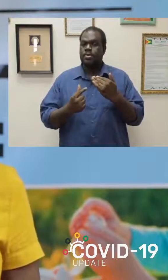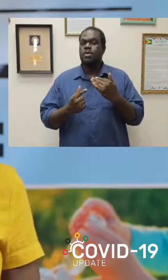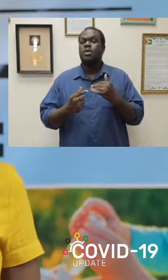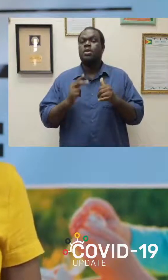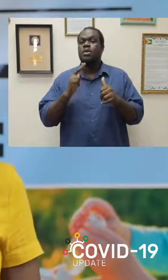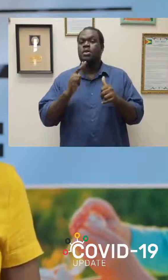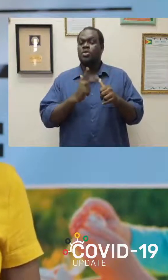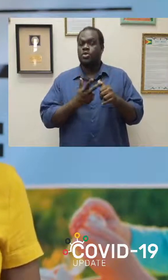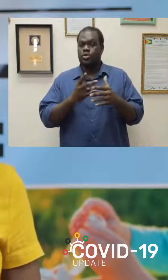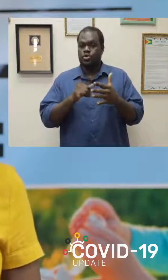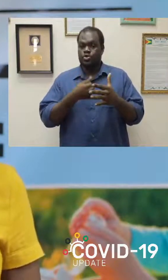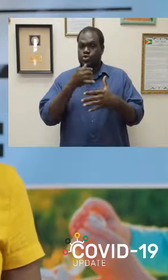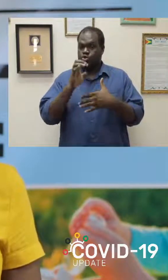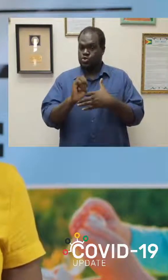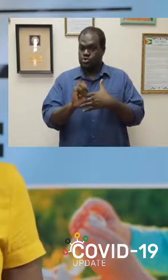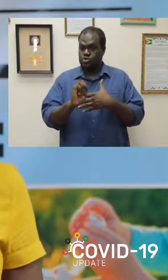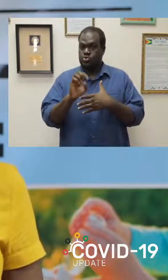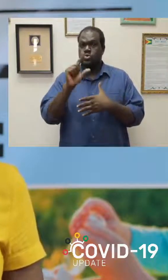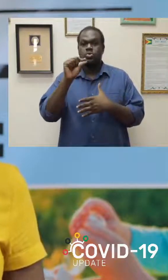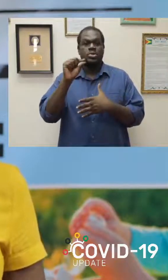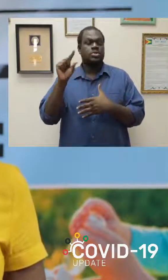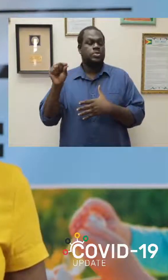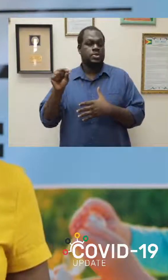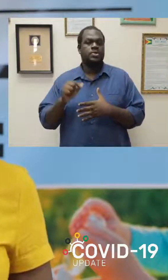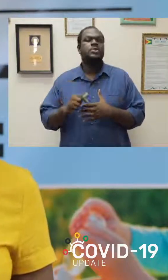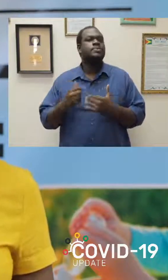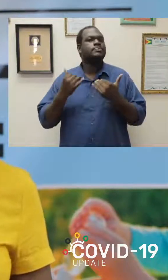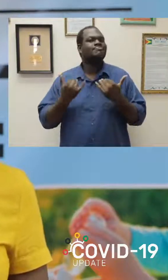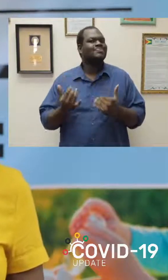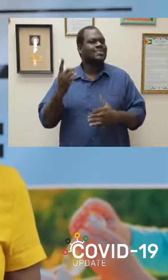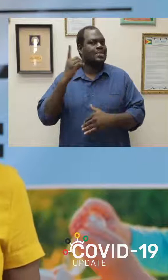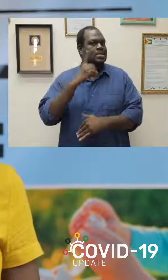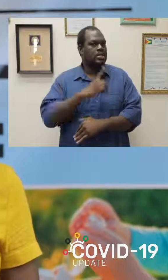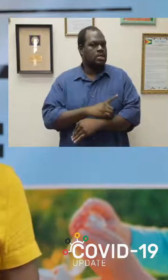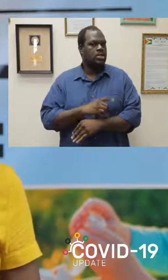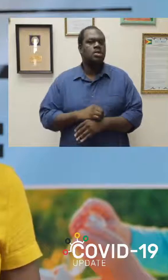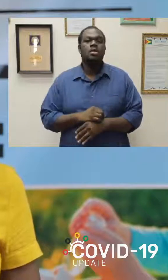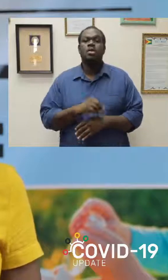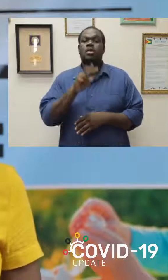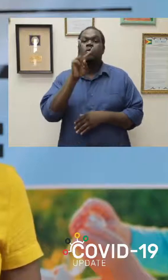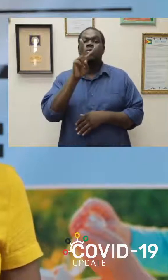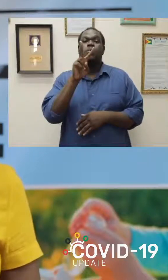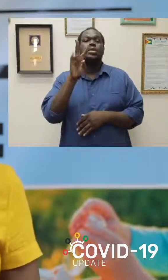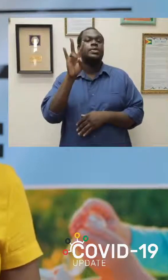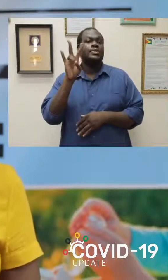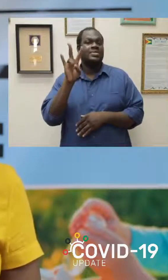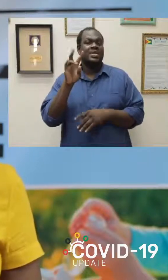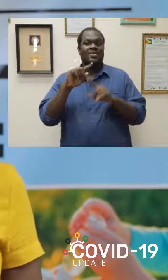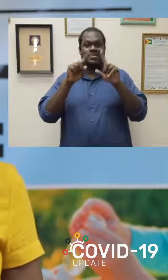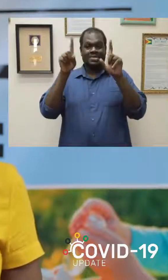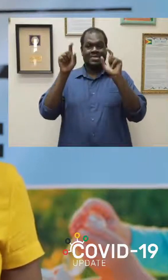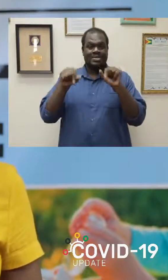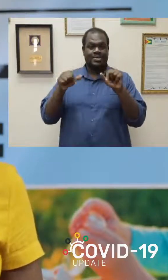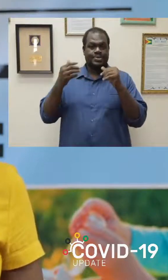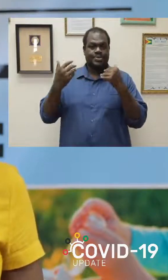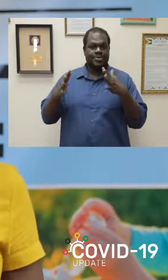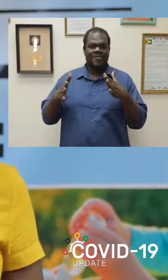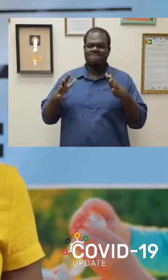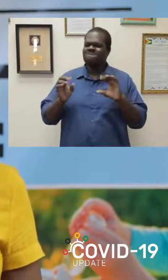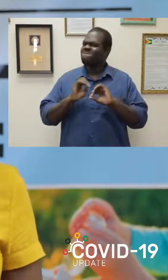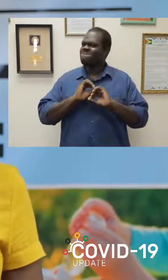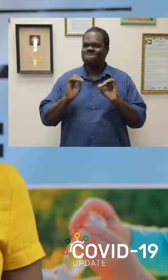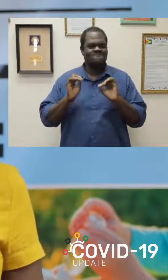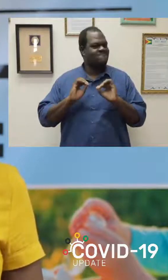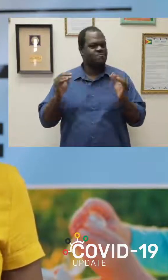follows. As of today, of the 27 tests done, there are no new cases. Our